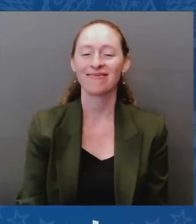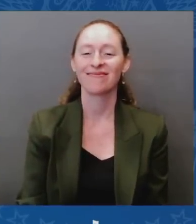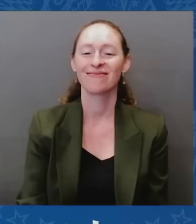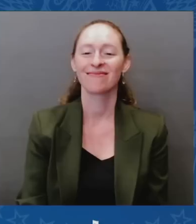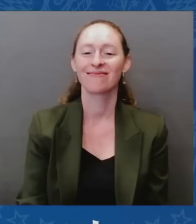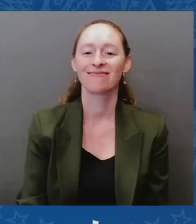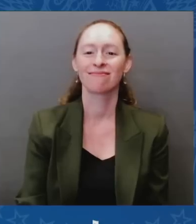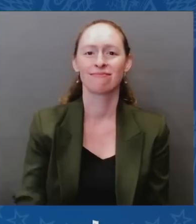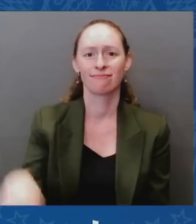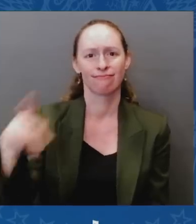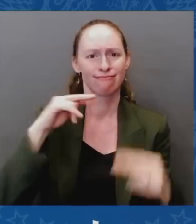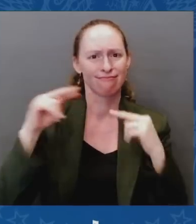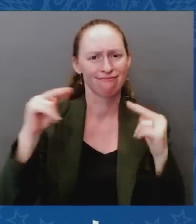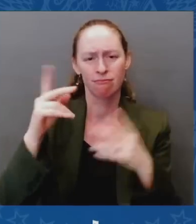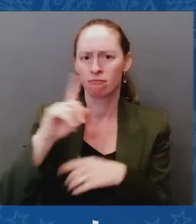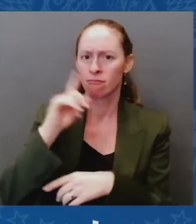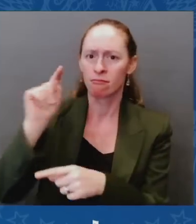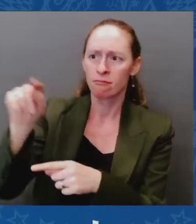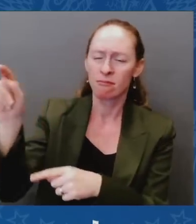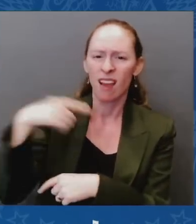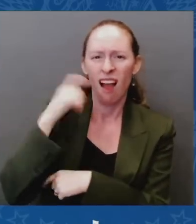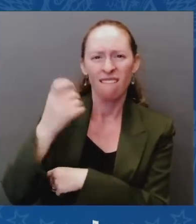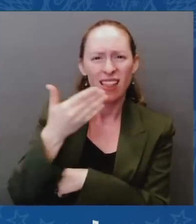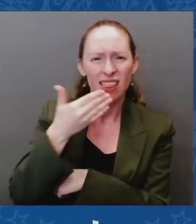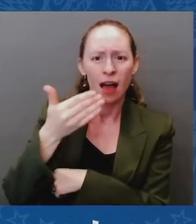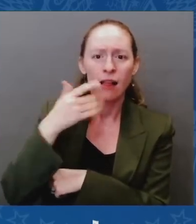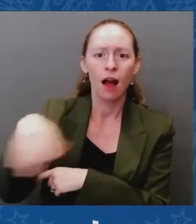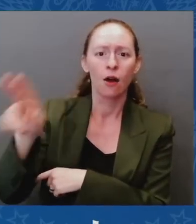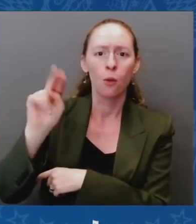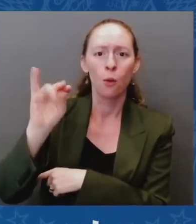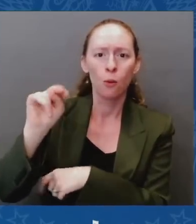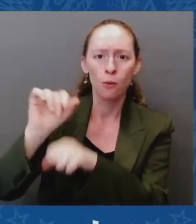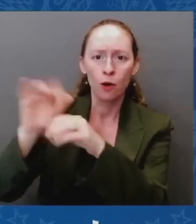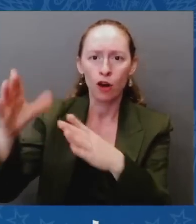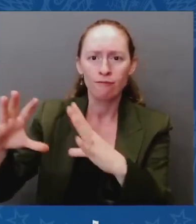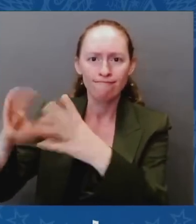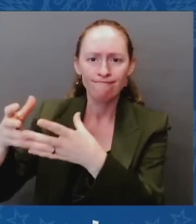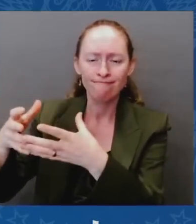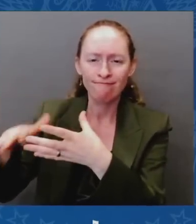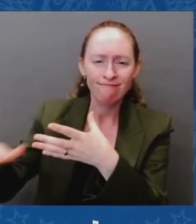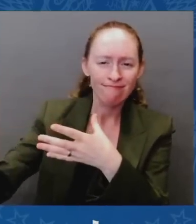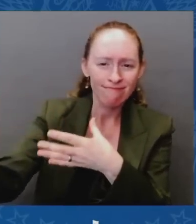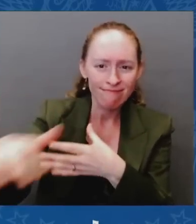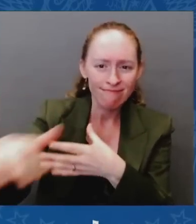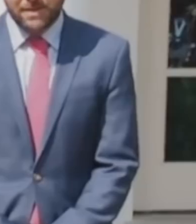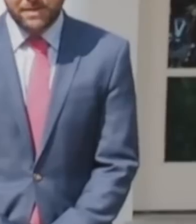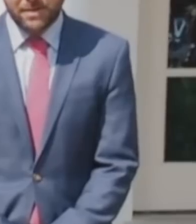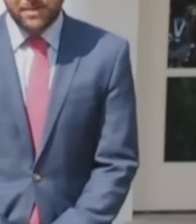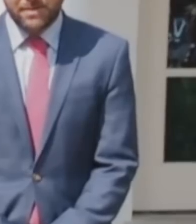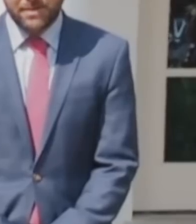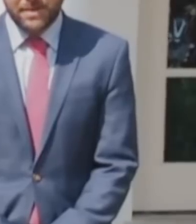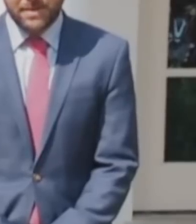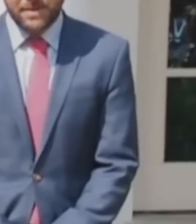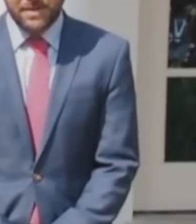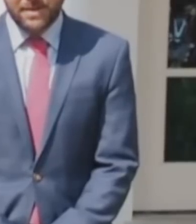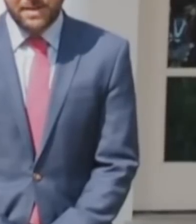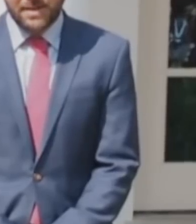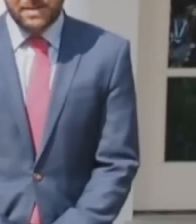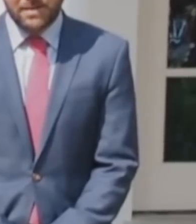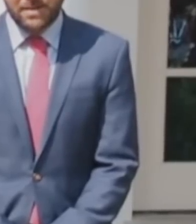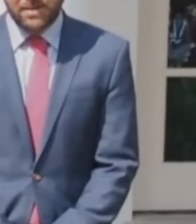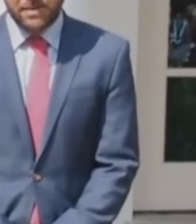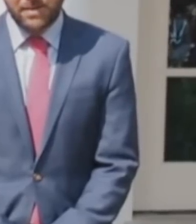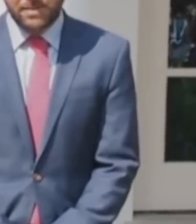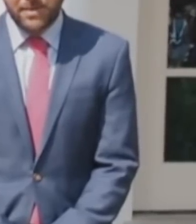Engineers, the trainmen, International Association of Sheet Metal and Air and Rail and Transportation Workers Union. So the guy